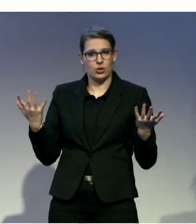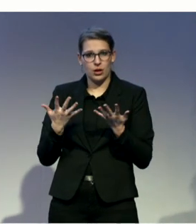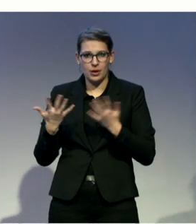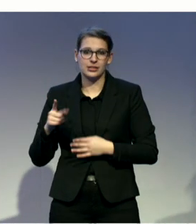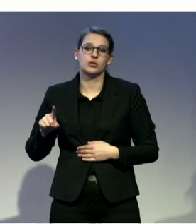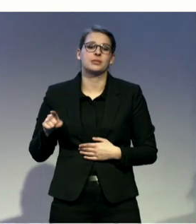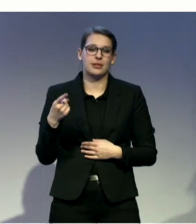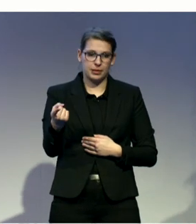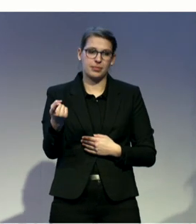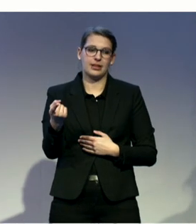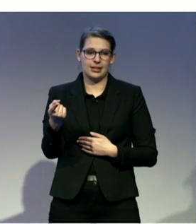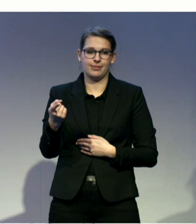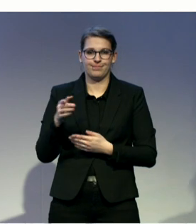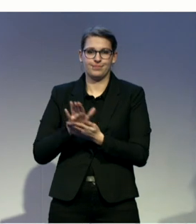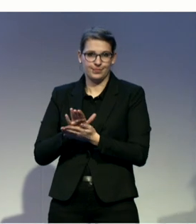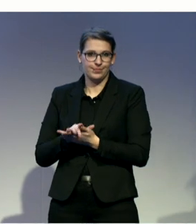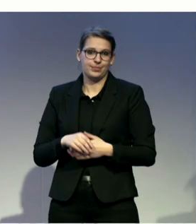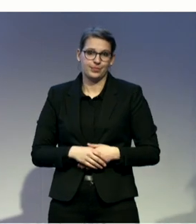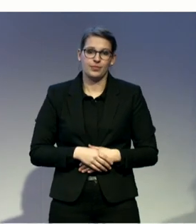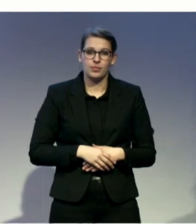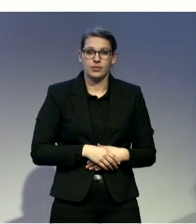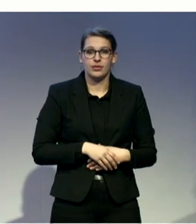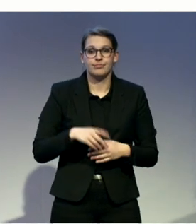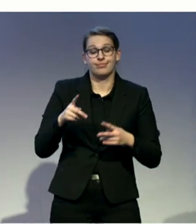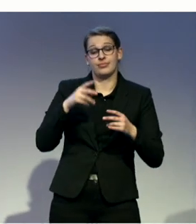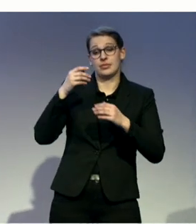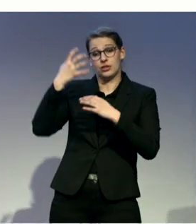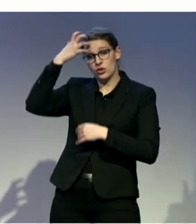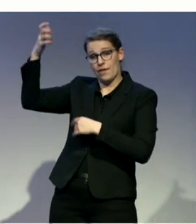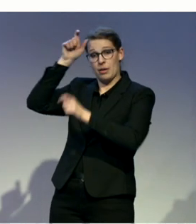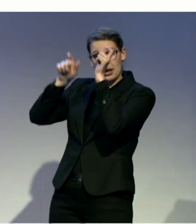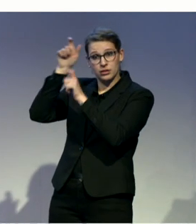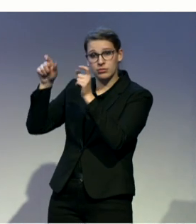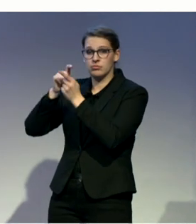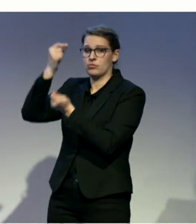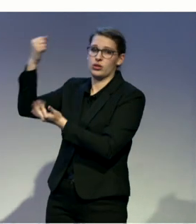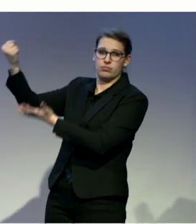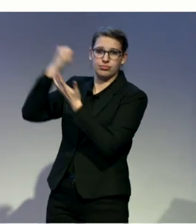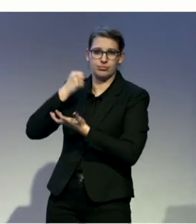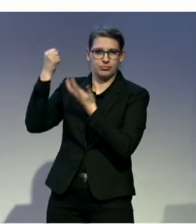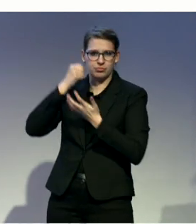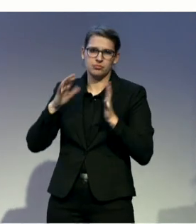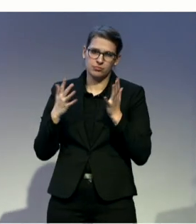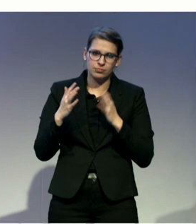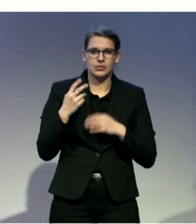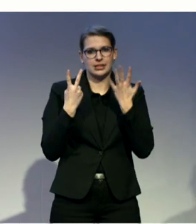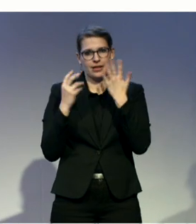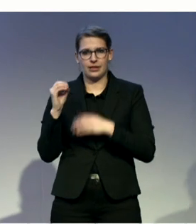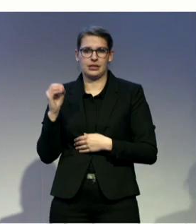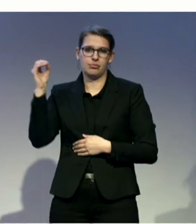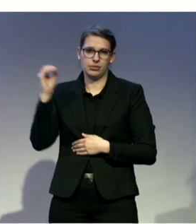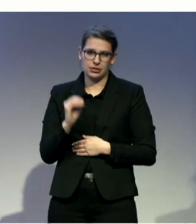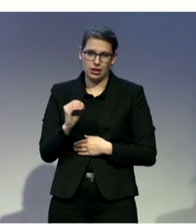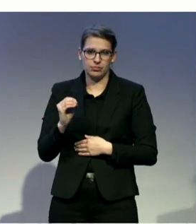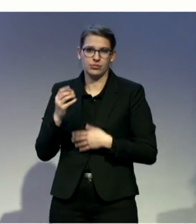by the state authorities, and they pay like 70% of our services. The good news is that in the